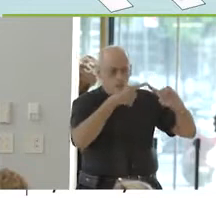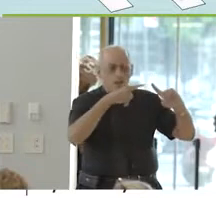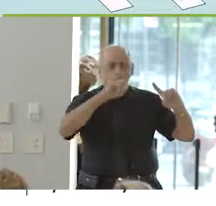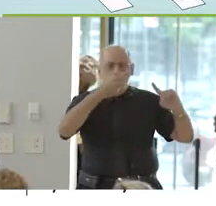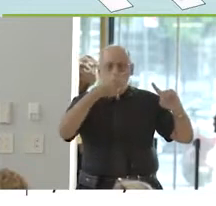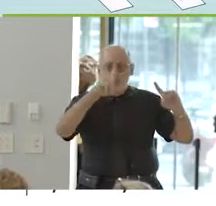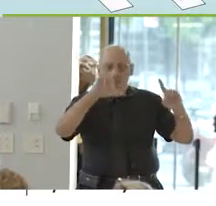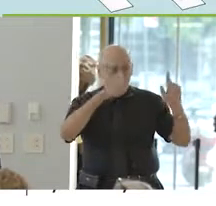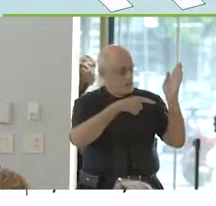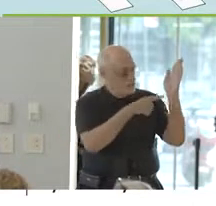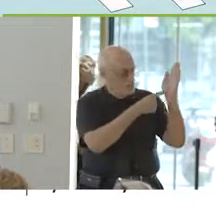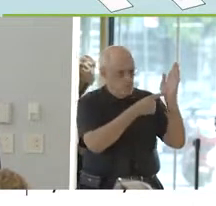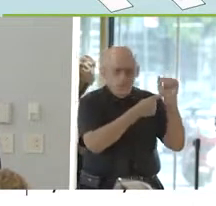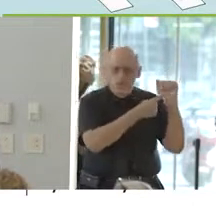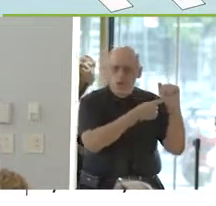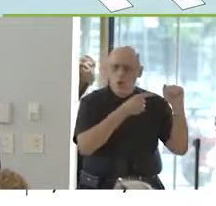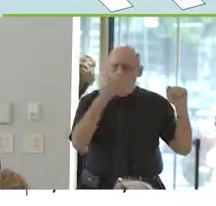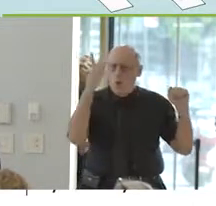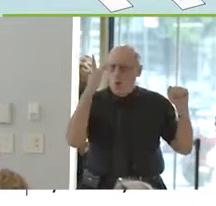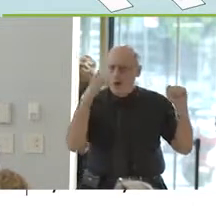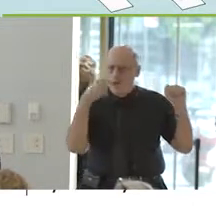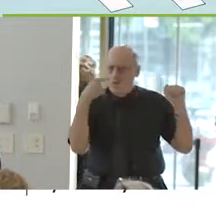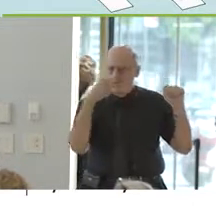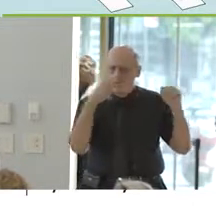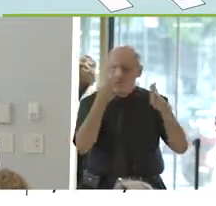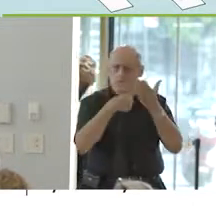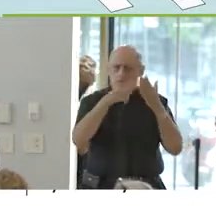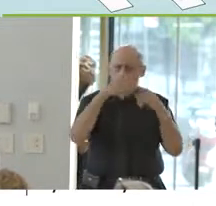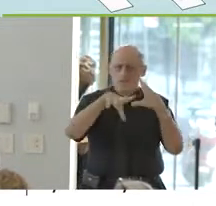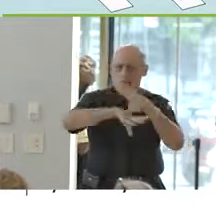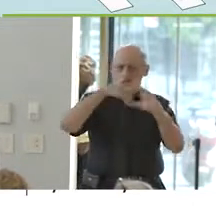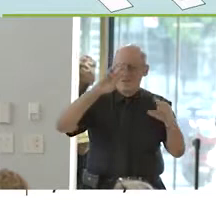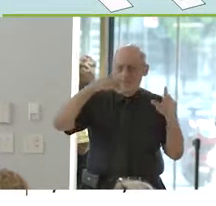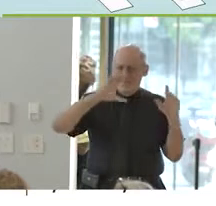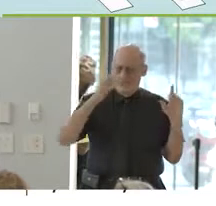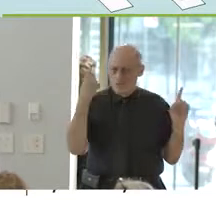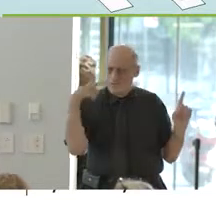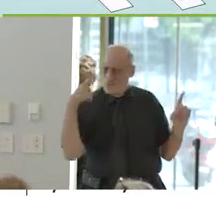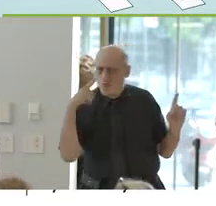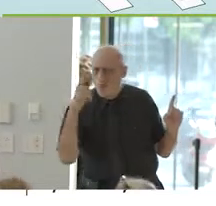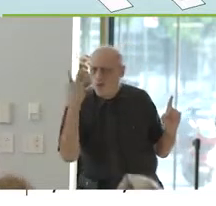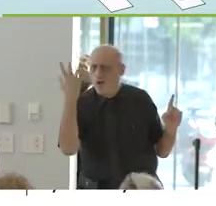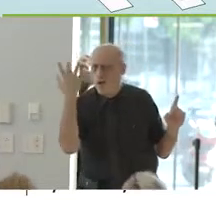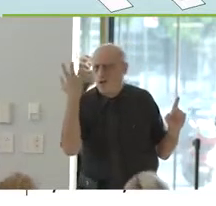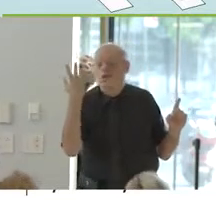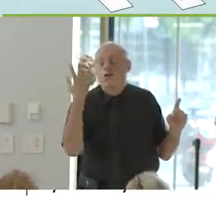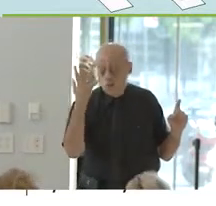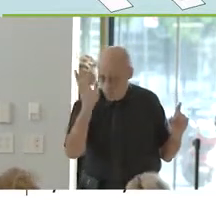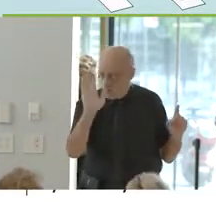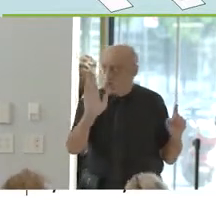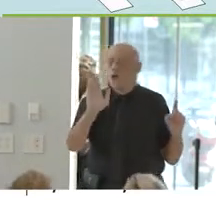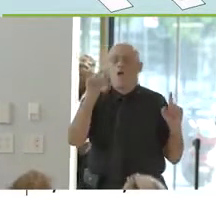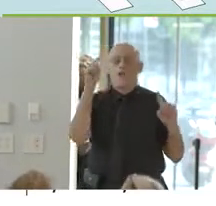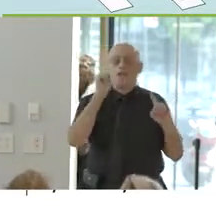Place. Now you may wonder why we are going into outside of Battery Park City boundaries into Tribeca. And